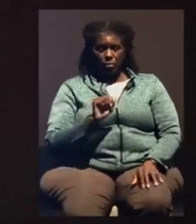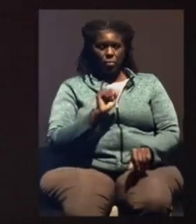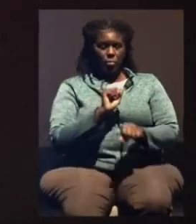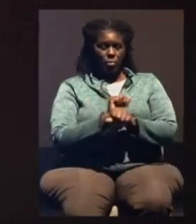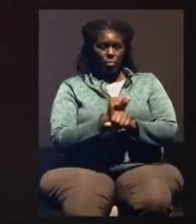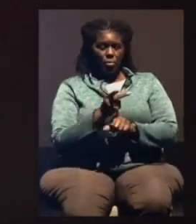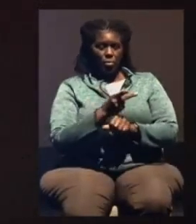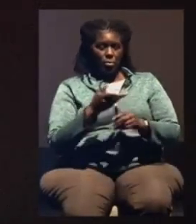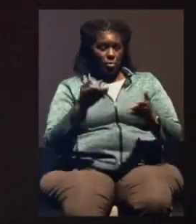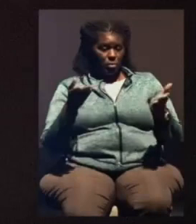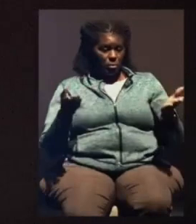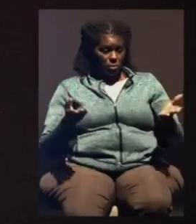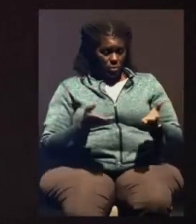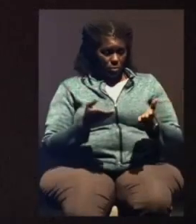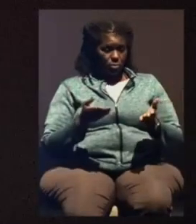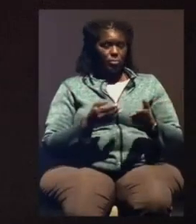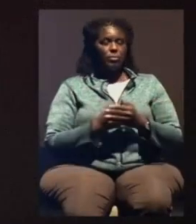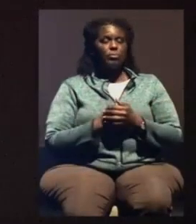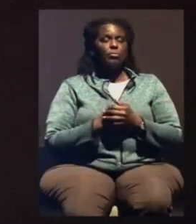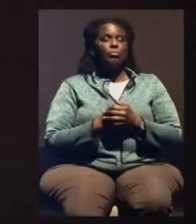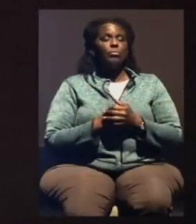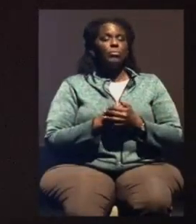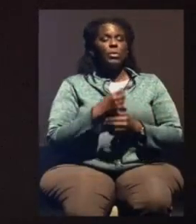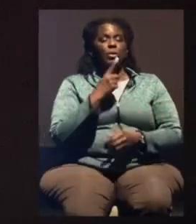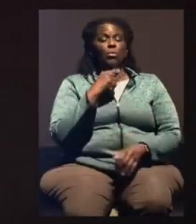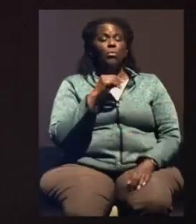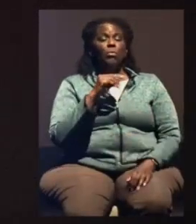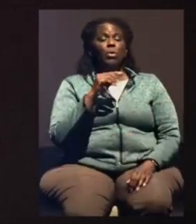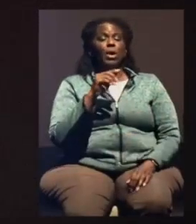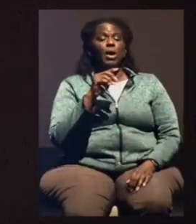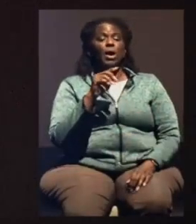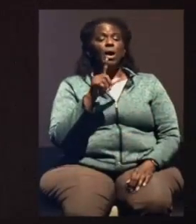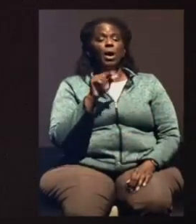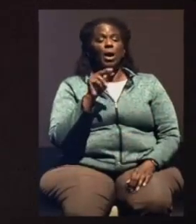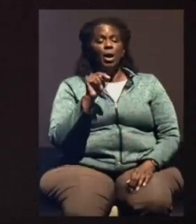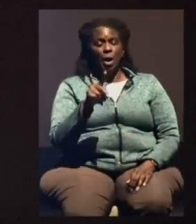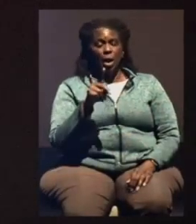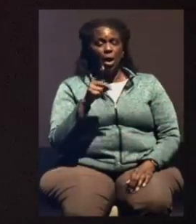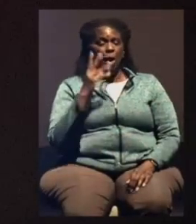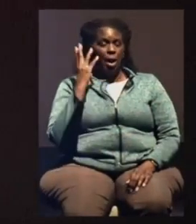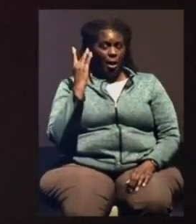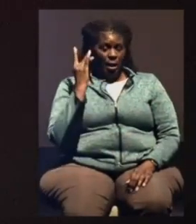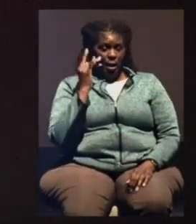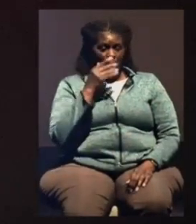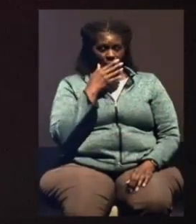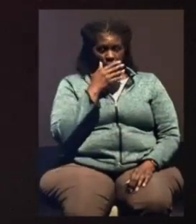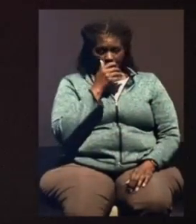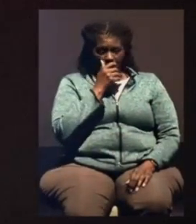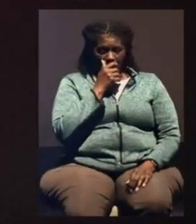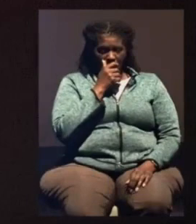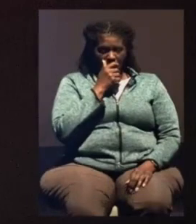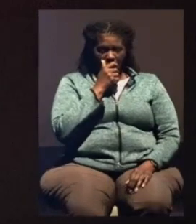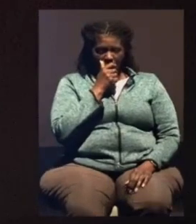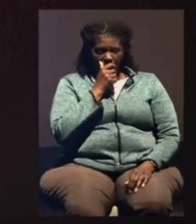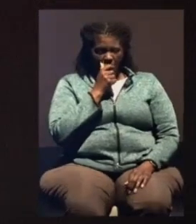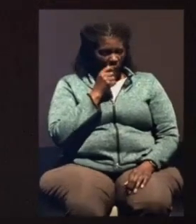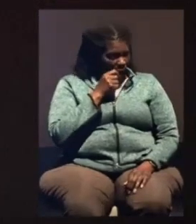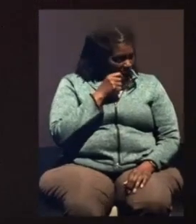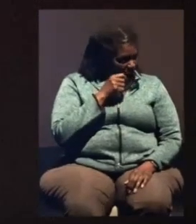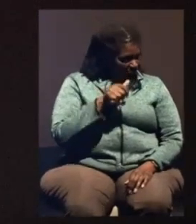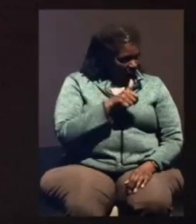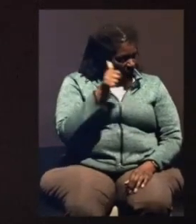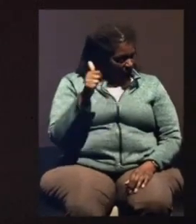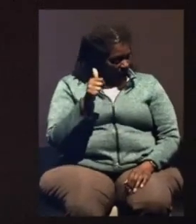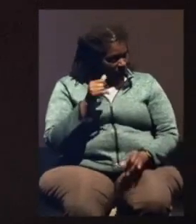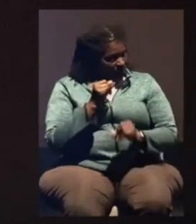in Redlands and San Bernardino County and in Southern California into perspective in a national level. Are other institutions coming to